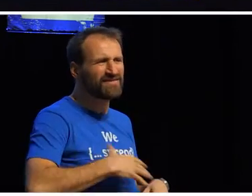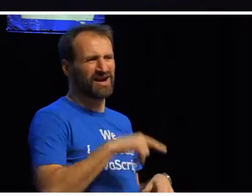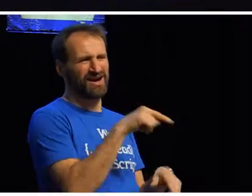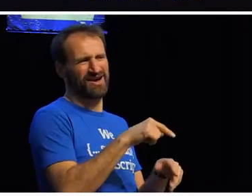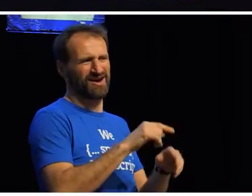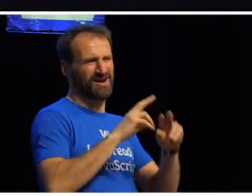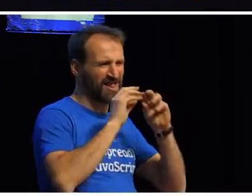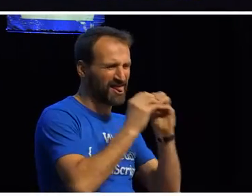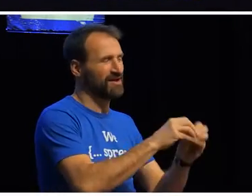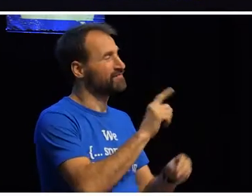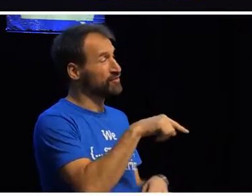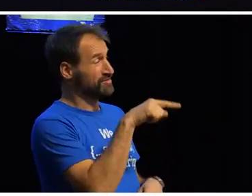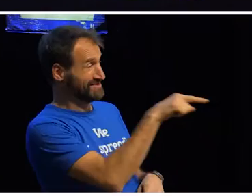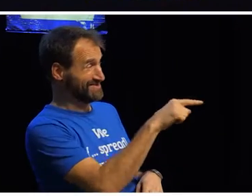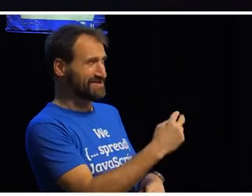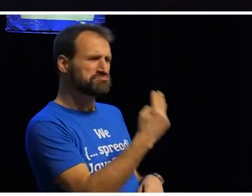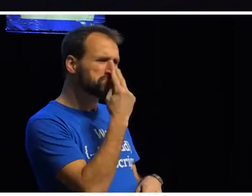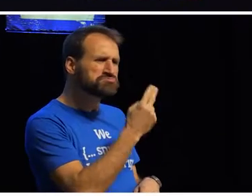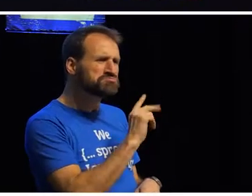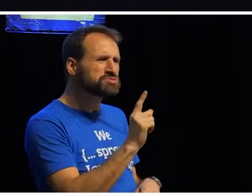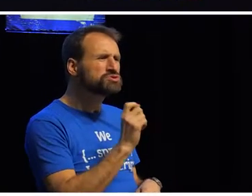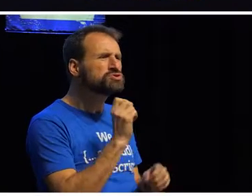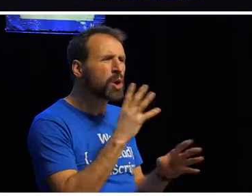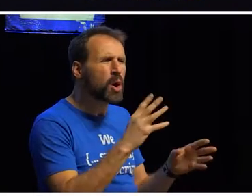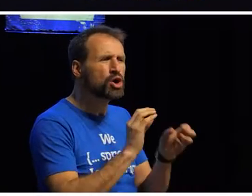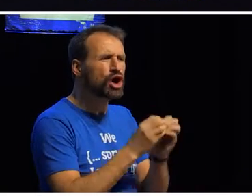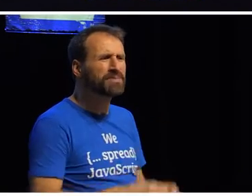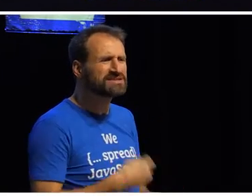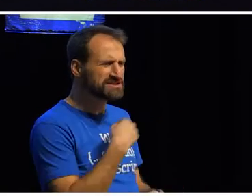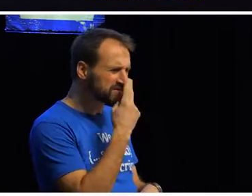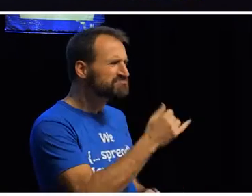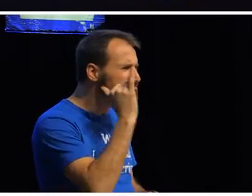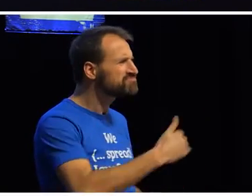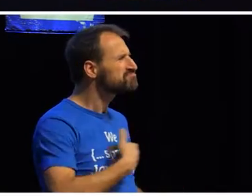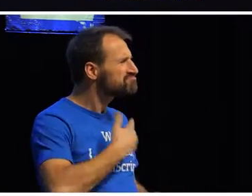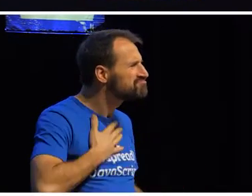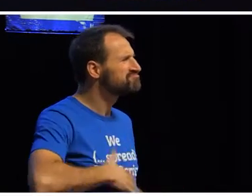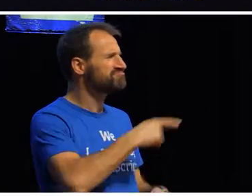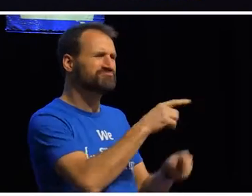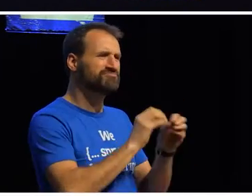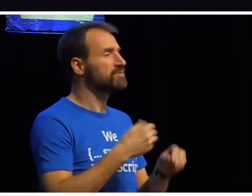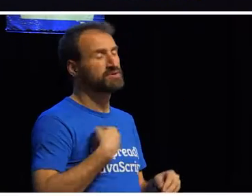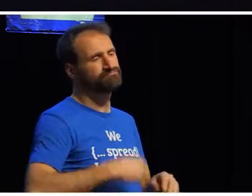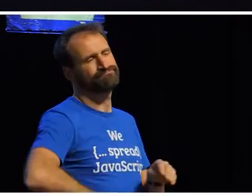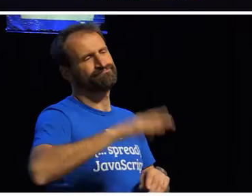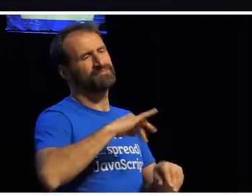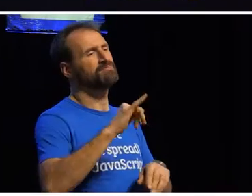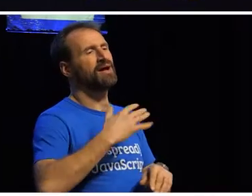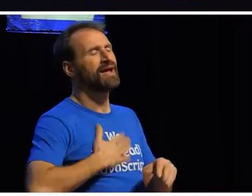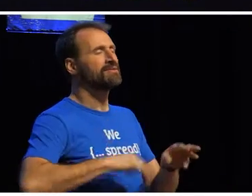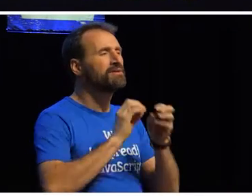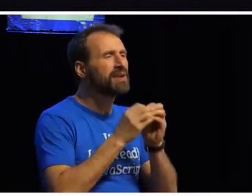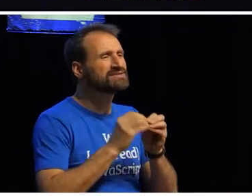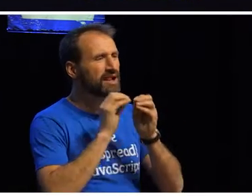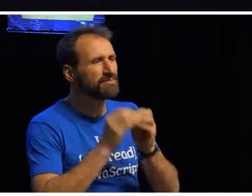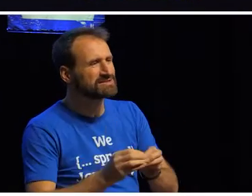look awfully too complicated. So I'm like, yeah, I want to make something like this. You know, I've been always a crafty kid. I can sew, I can knit, I can